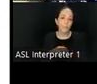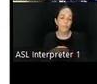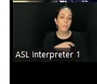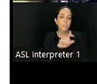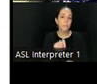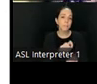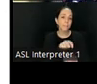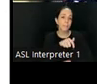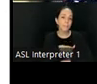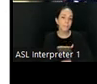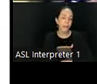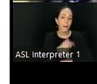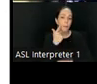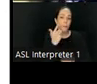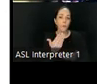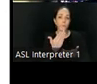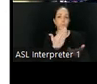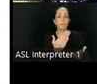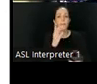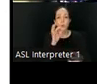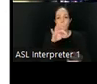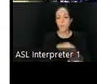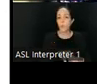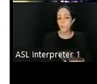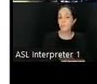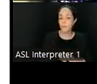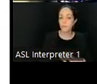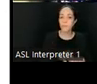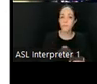to bring it up for a vote up or down.